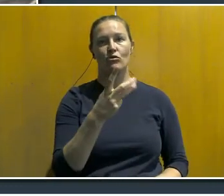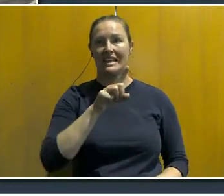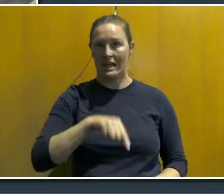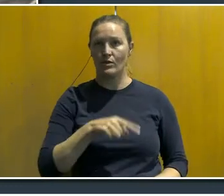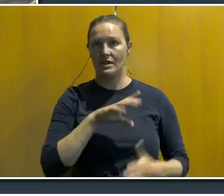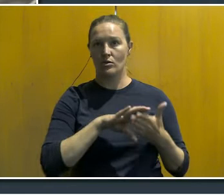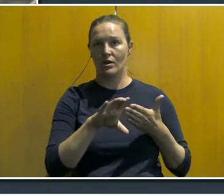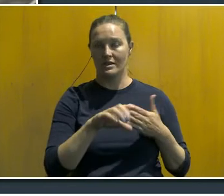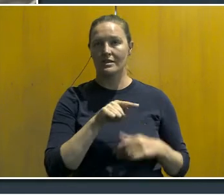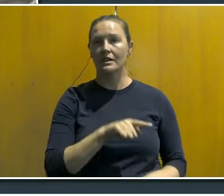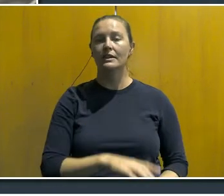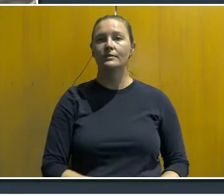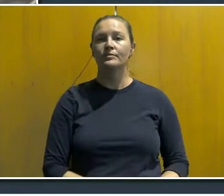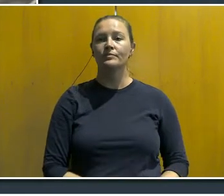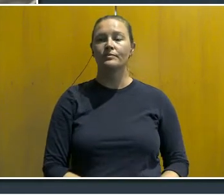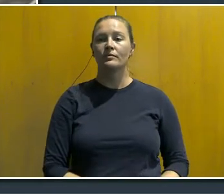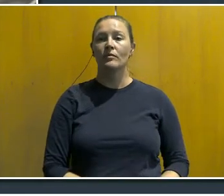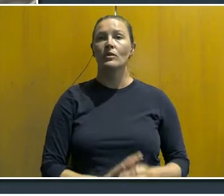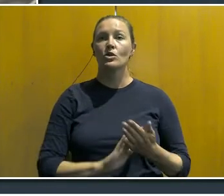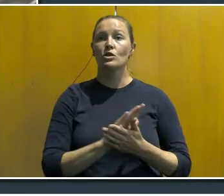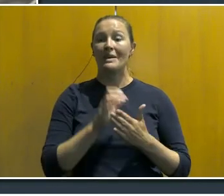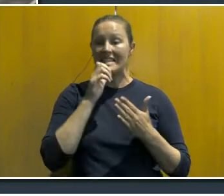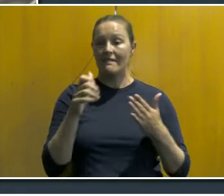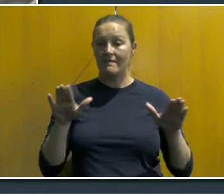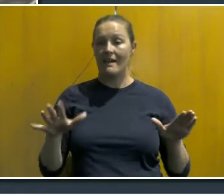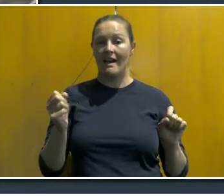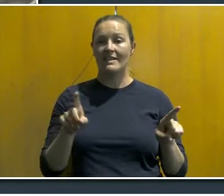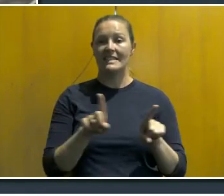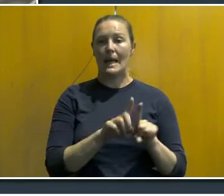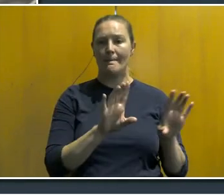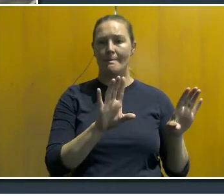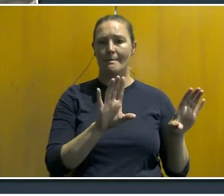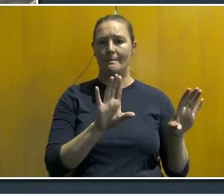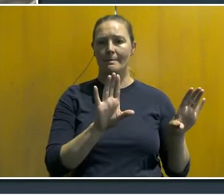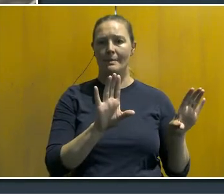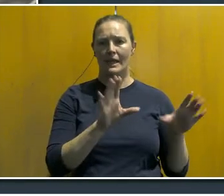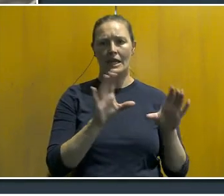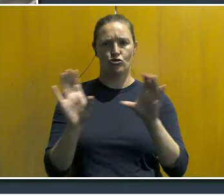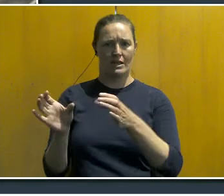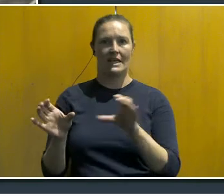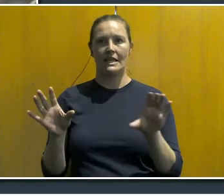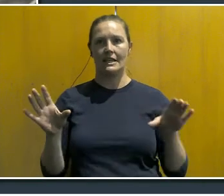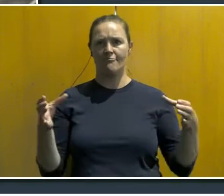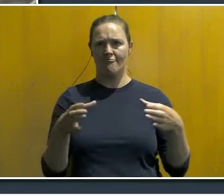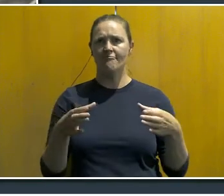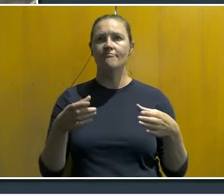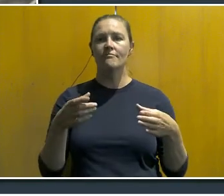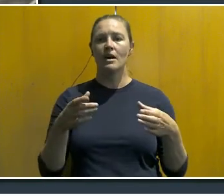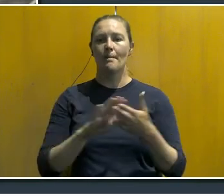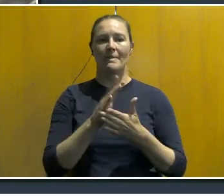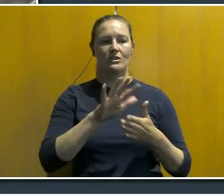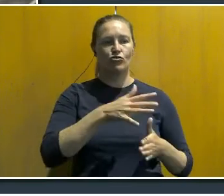$563,000. So therefore, if we pay the same differential, the rural residential